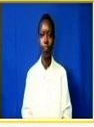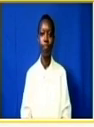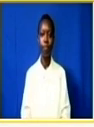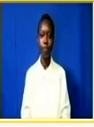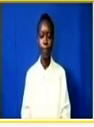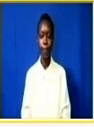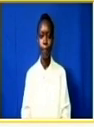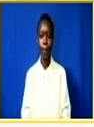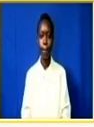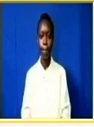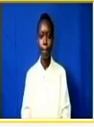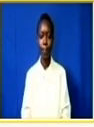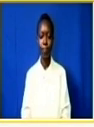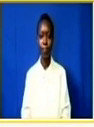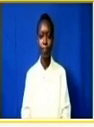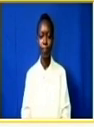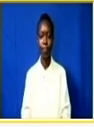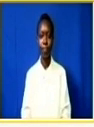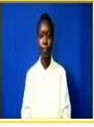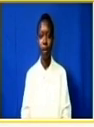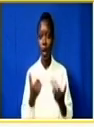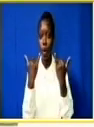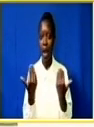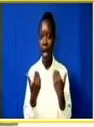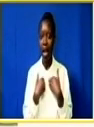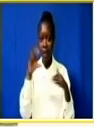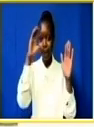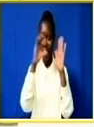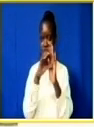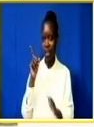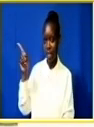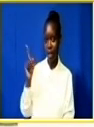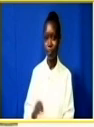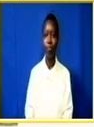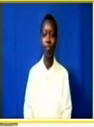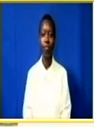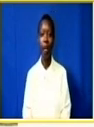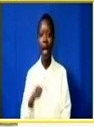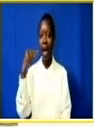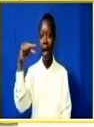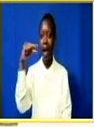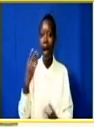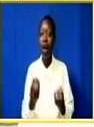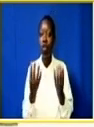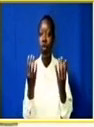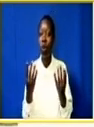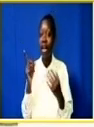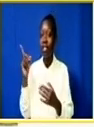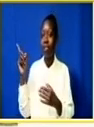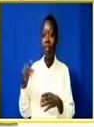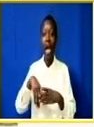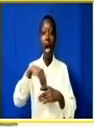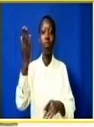vines. Mm. So, we have a diagram. Mm-hmm. We have the grass. Mm-hmm. That's outside my